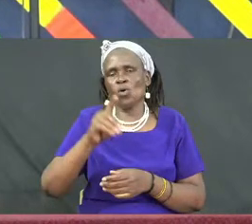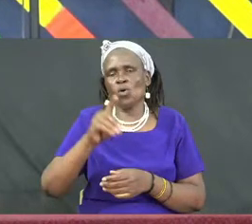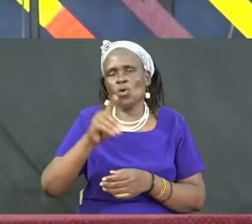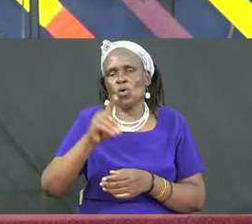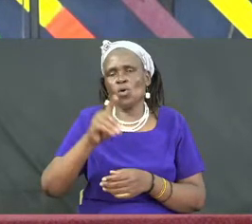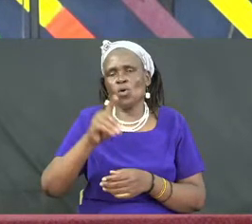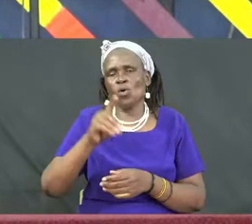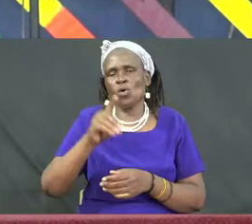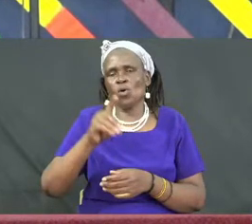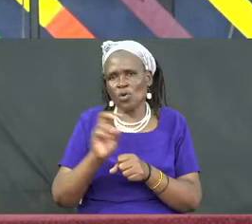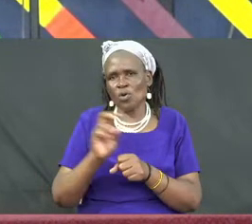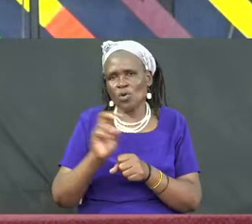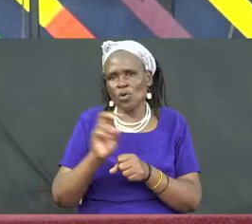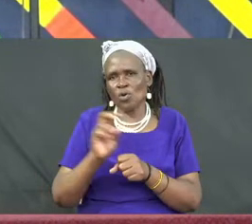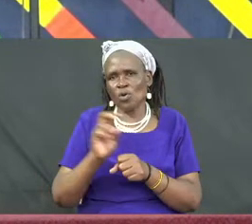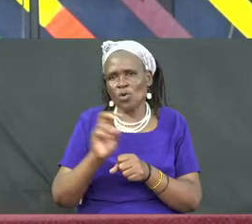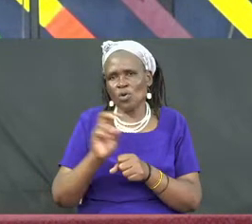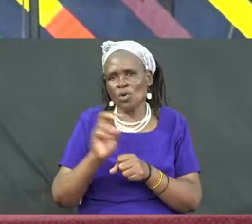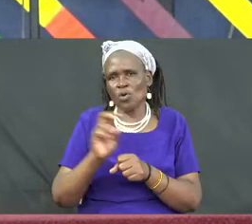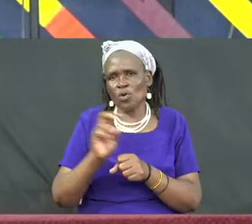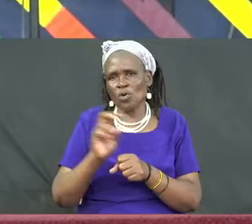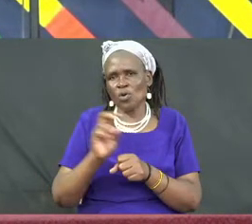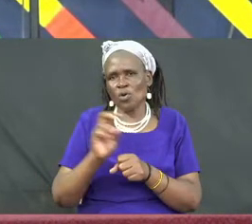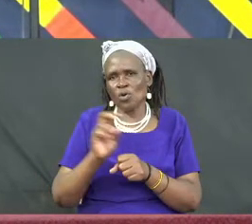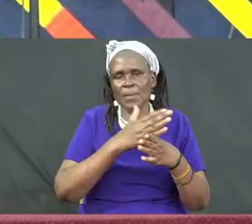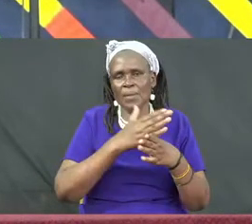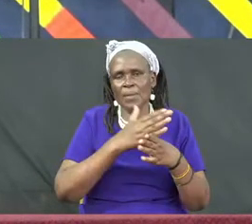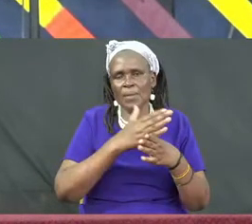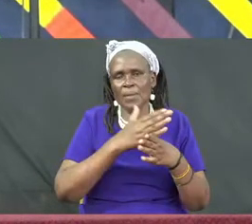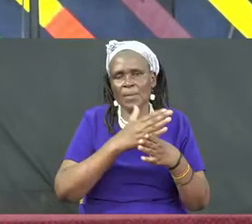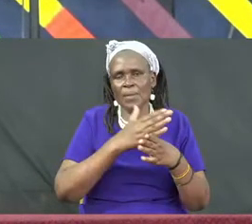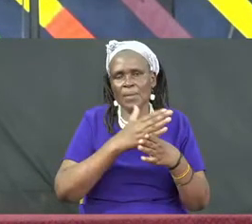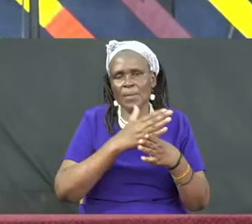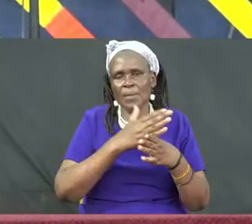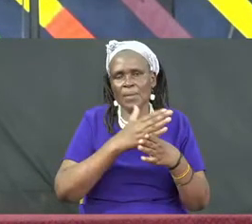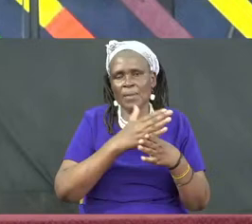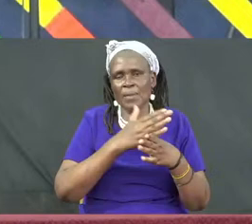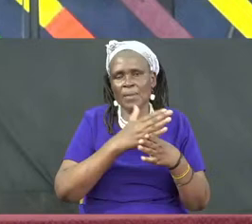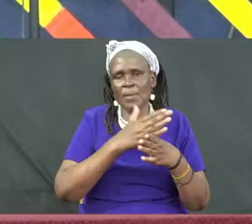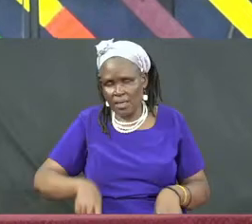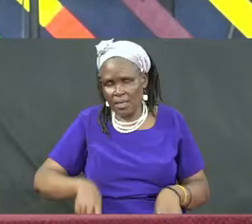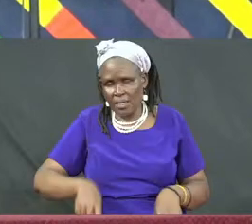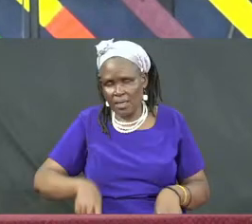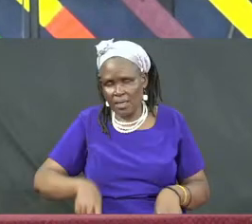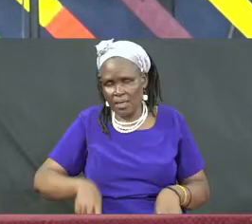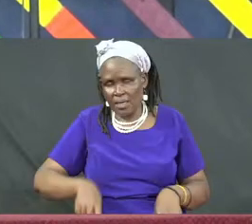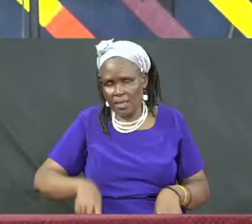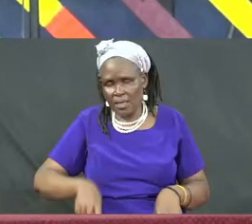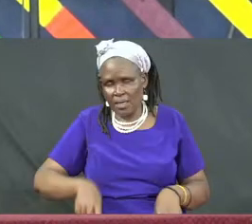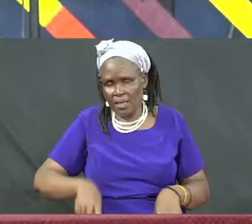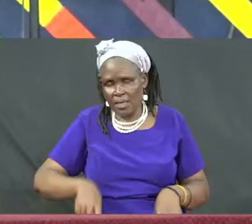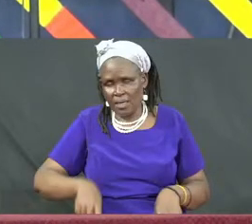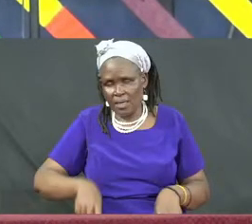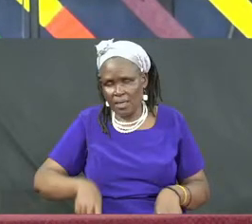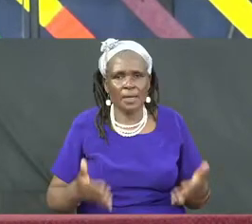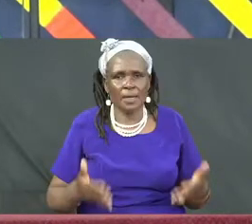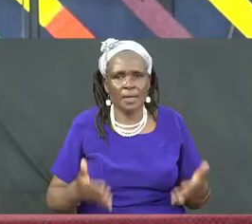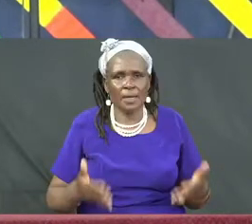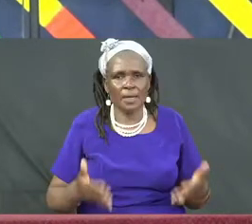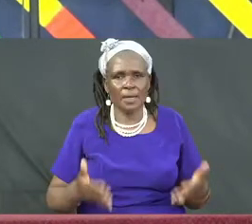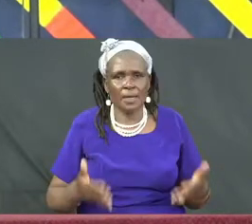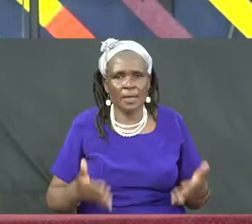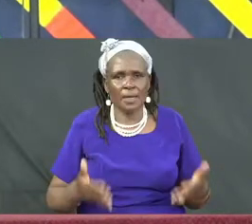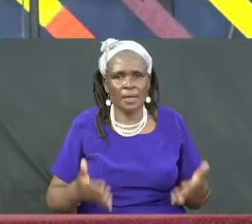was killed among you where Satan dwells. Now, Those are the kind